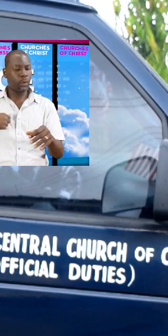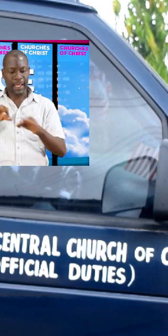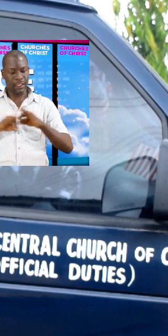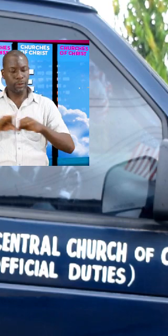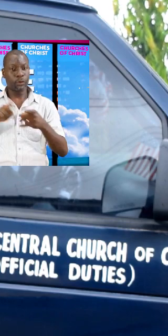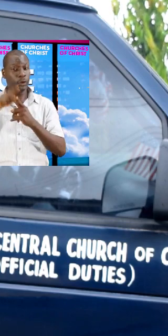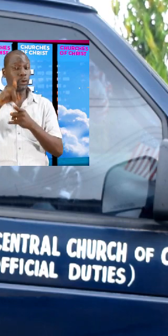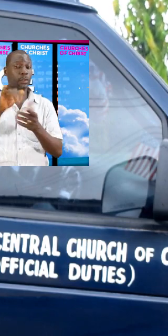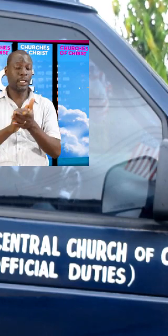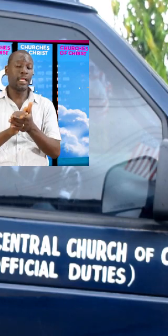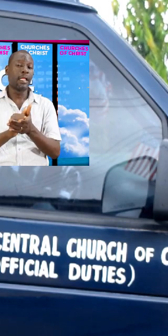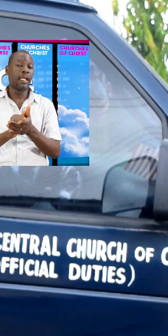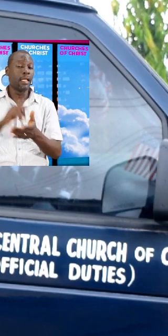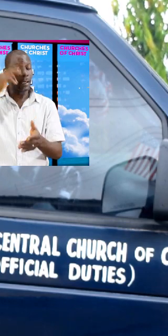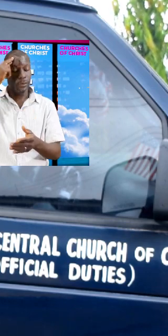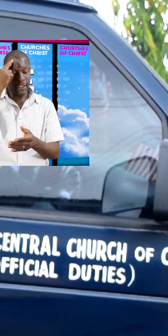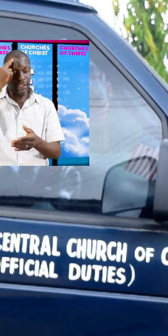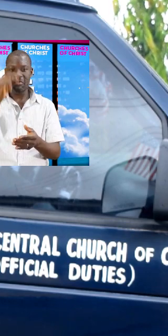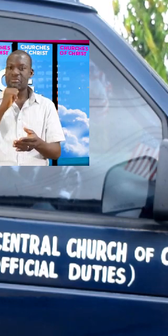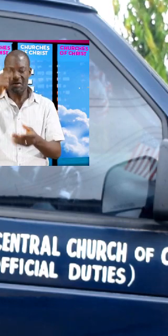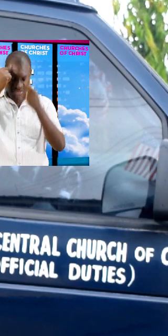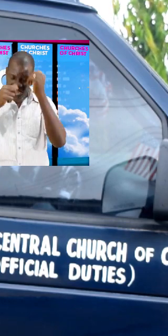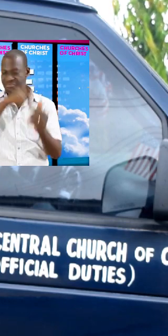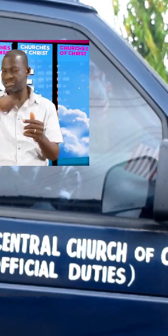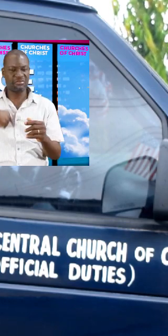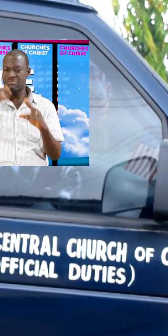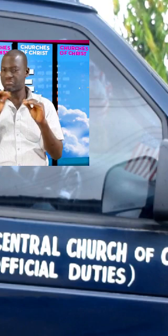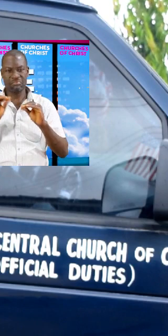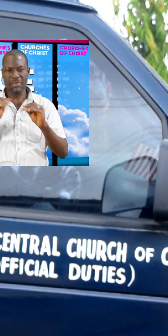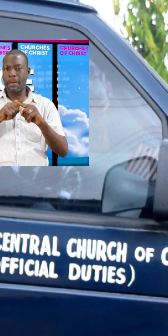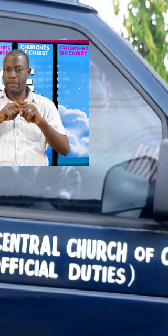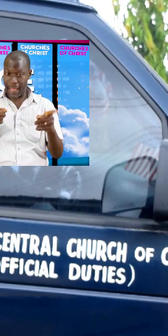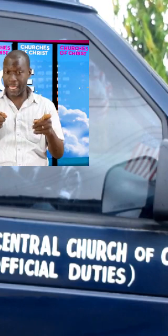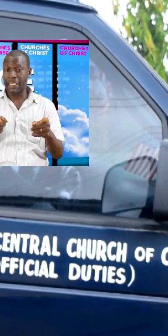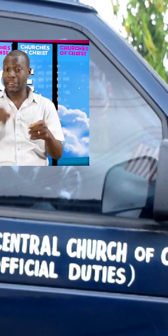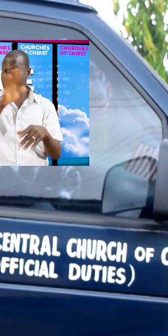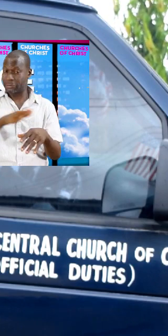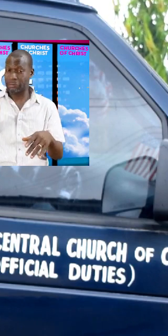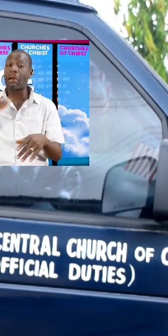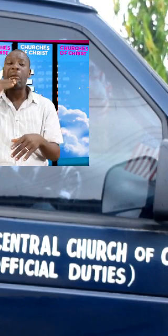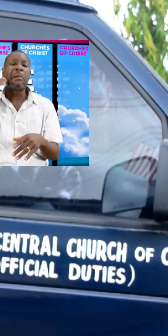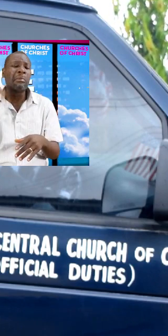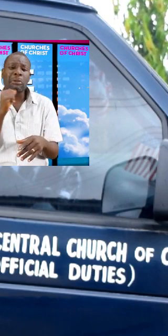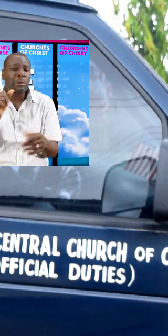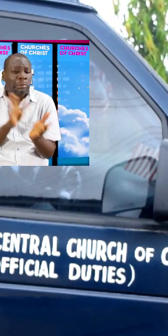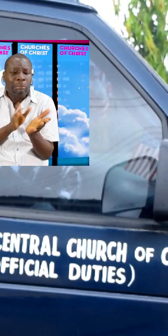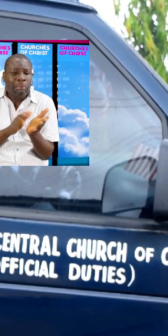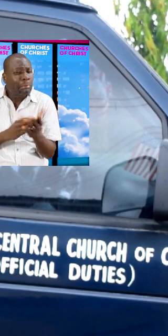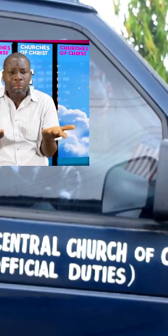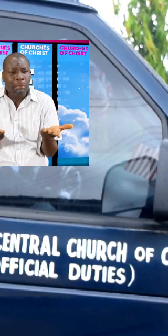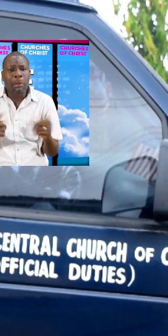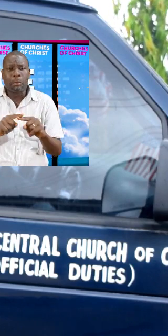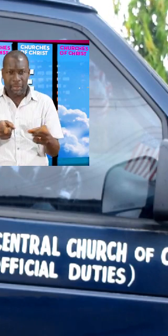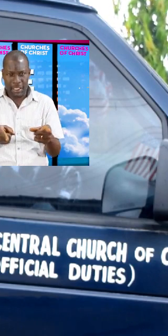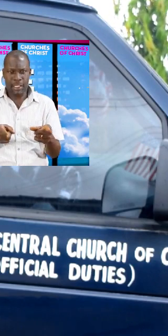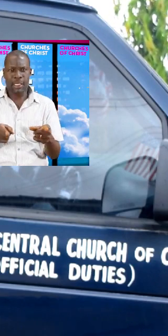sir. The entire bo Abano Abasono, and your politics intra. Name, sir, and wala, omu free a fear as Sabi, who